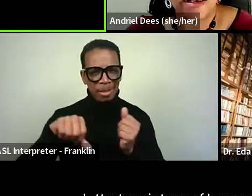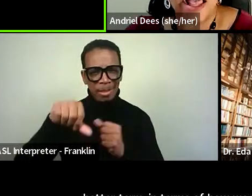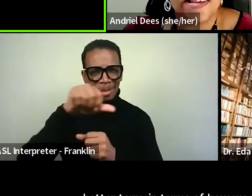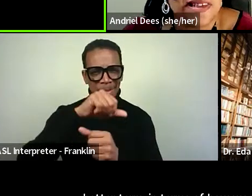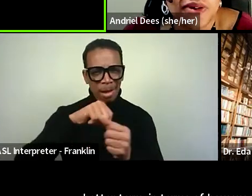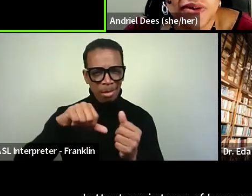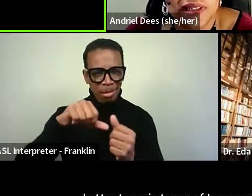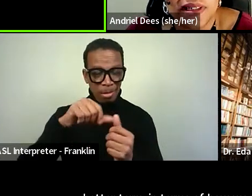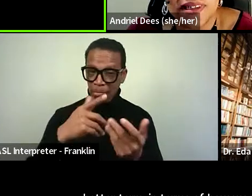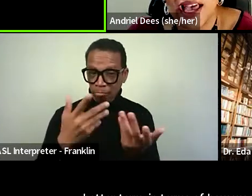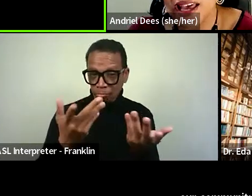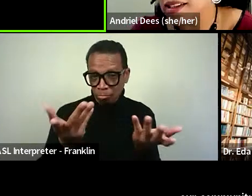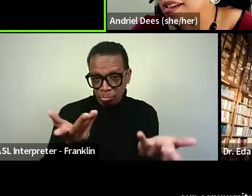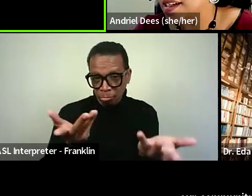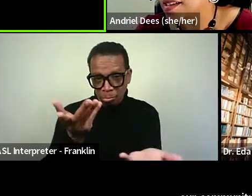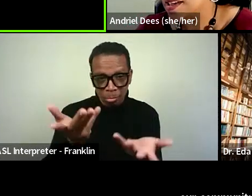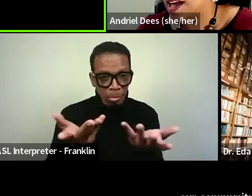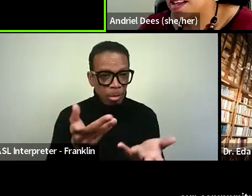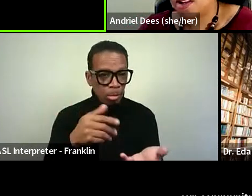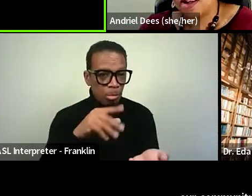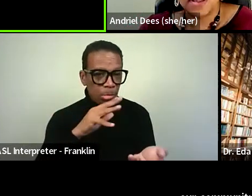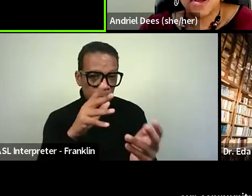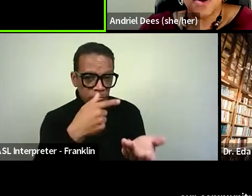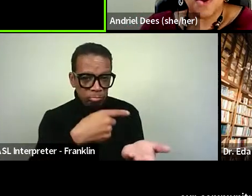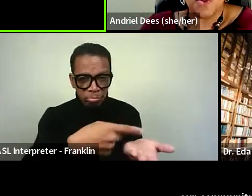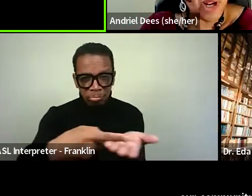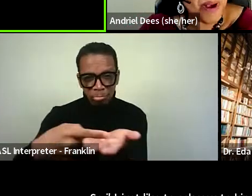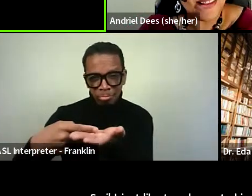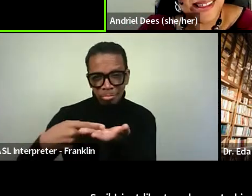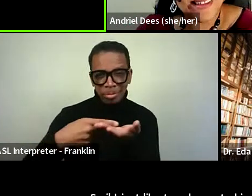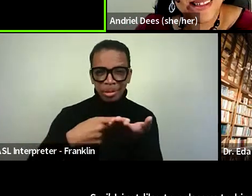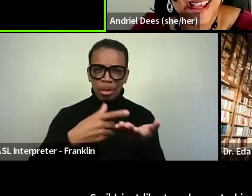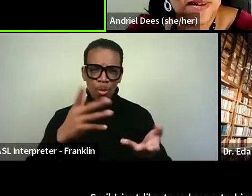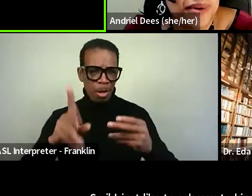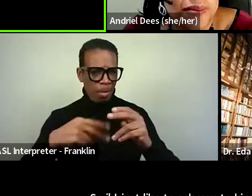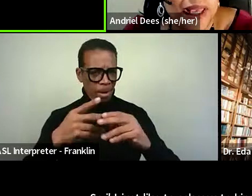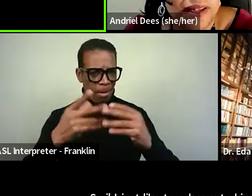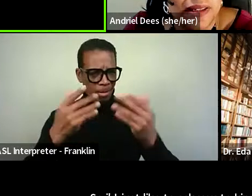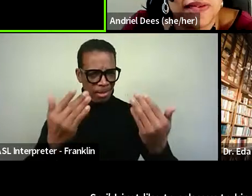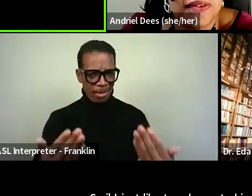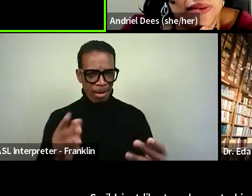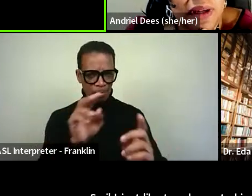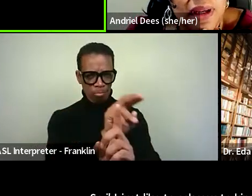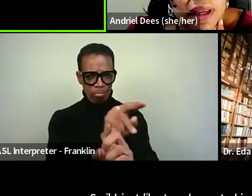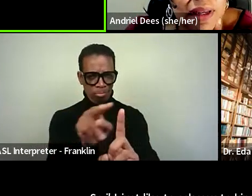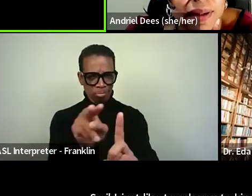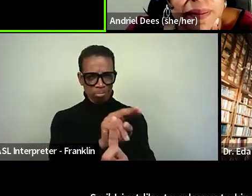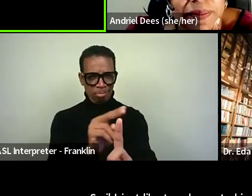like to ask you to kind of dig into kind of what about the today perspective?